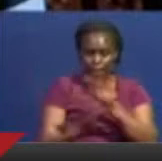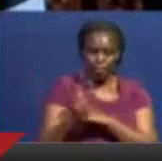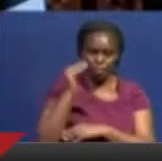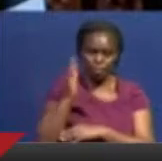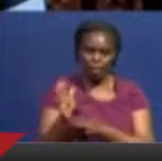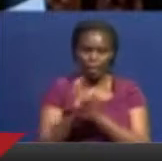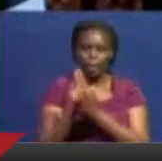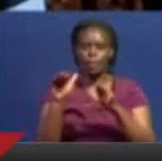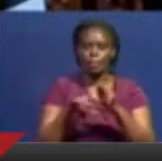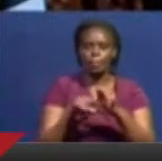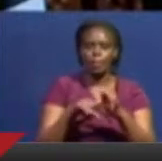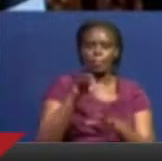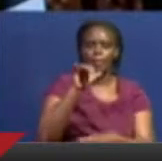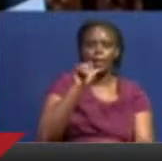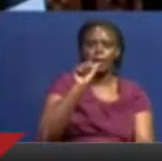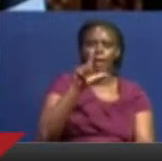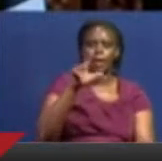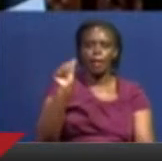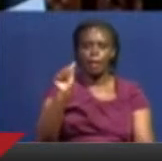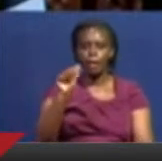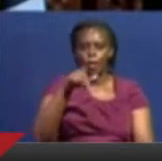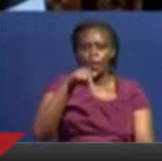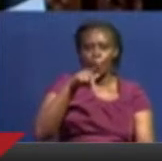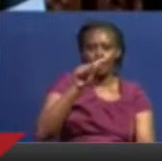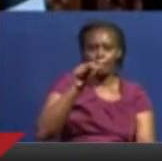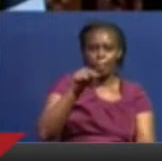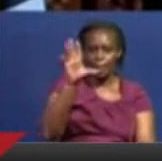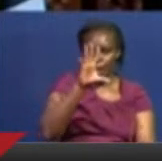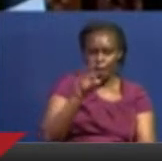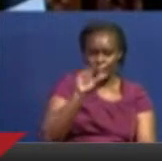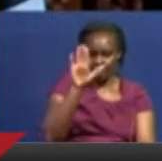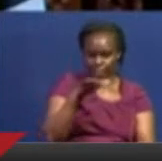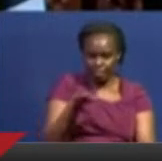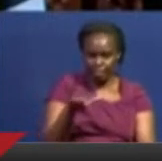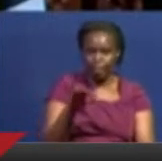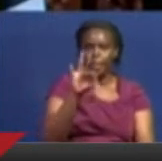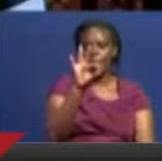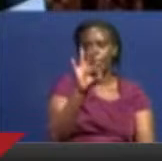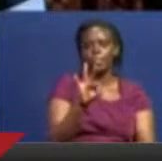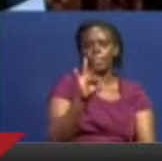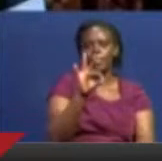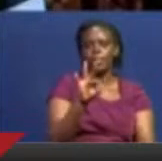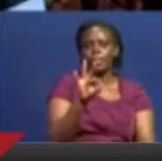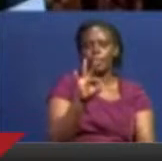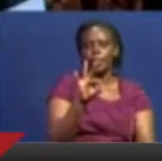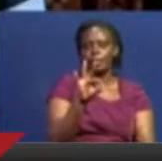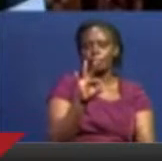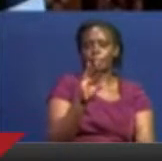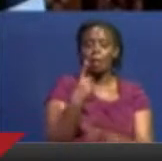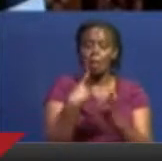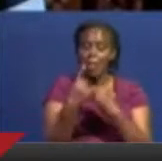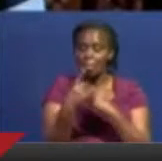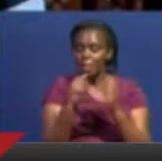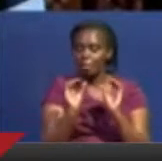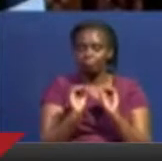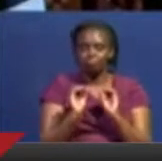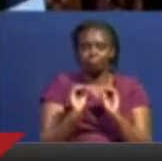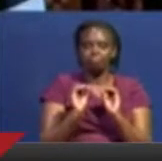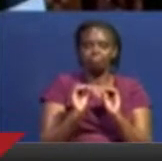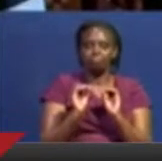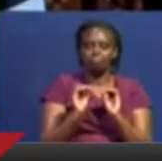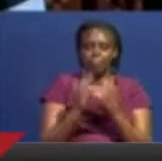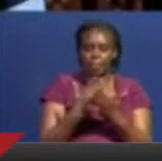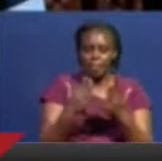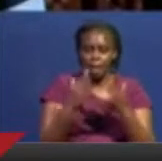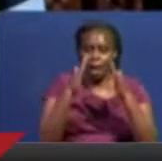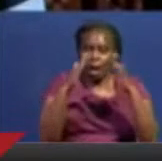and members of IALA and Pan-African Parliament. 3, that no debate arises on a matter